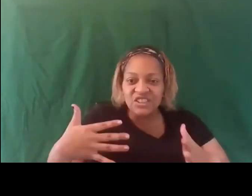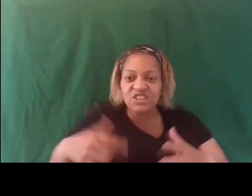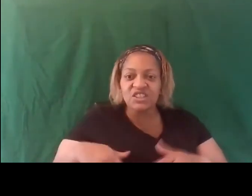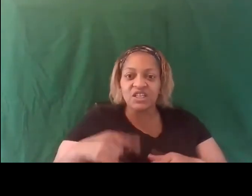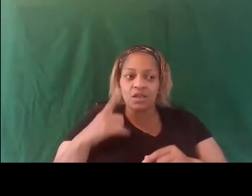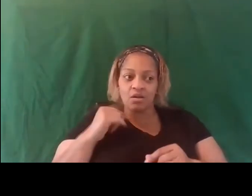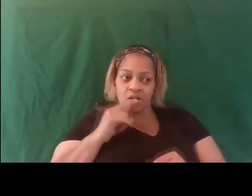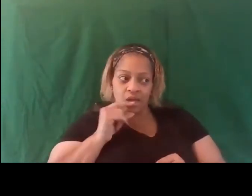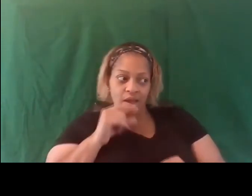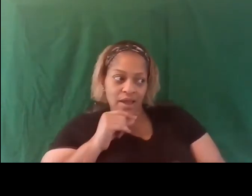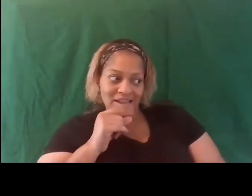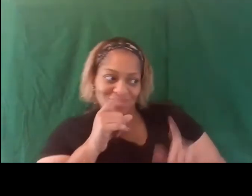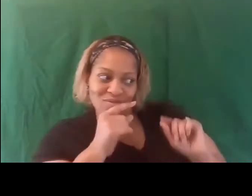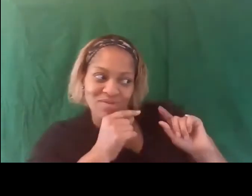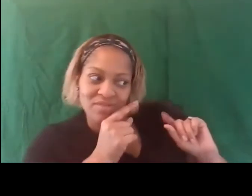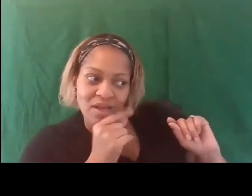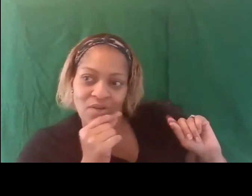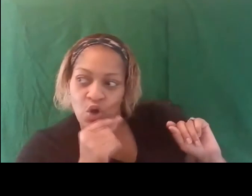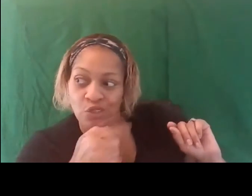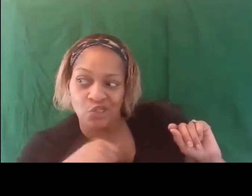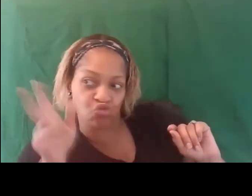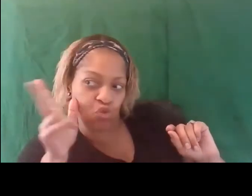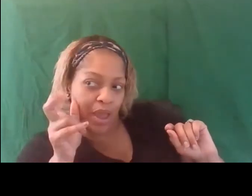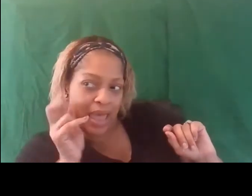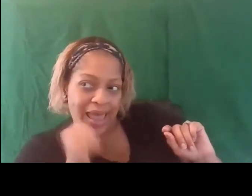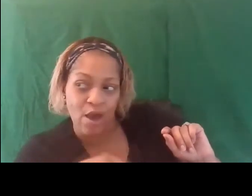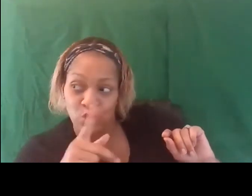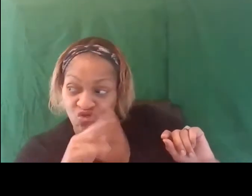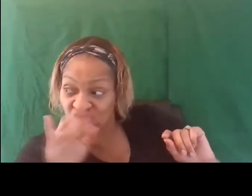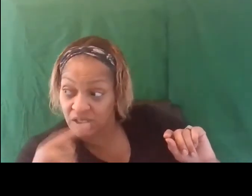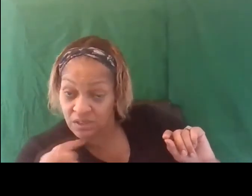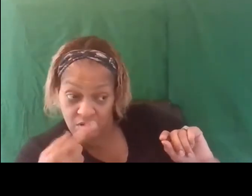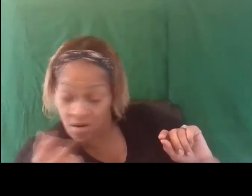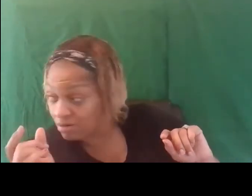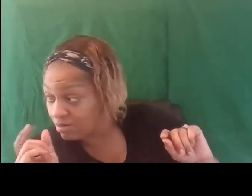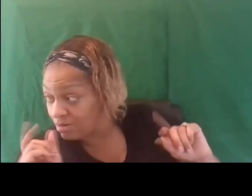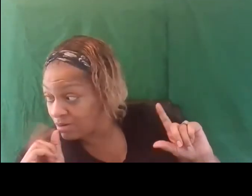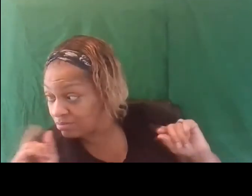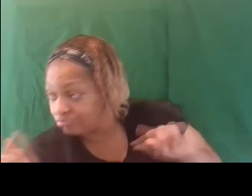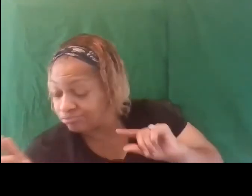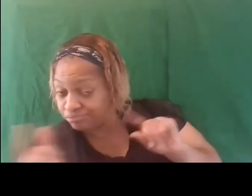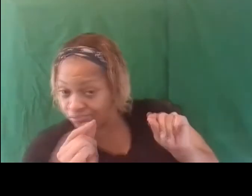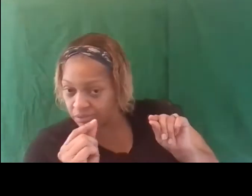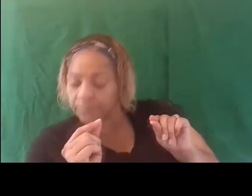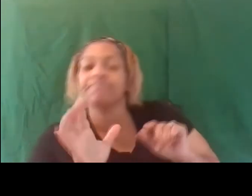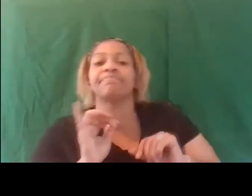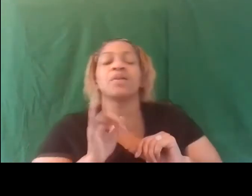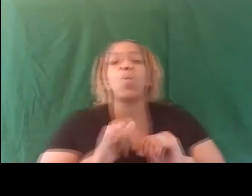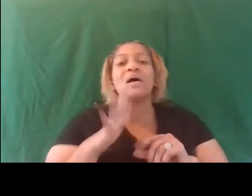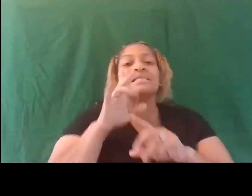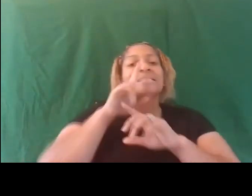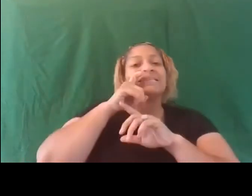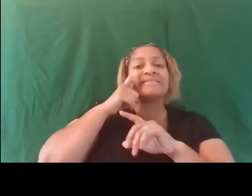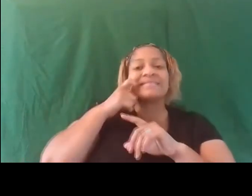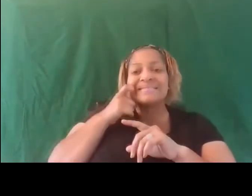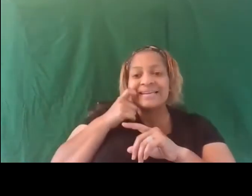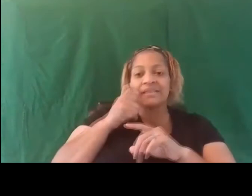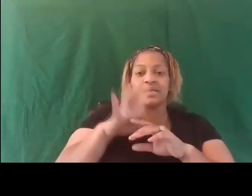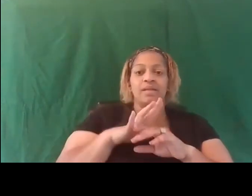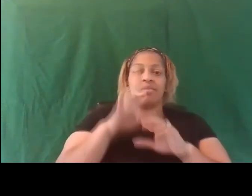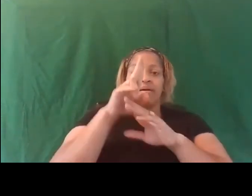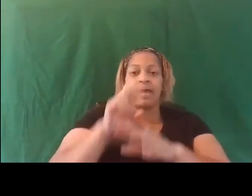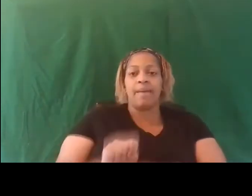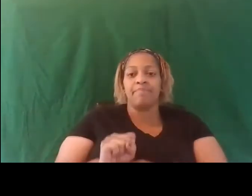y'all hear what Tracy did last Saturday? Like gossip. Whatever it is, what is the addictive habit? Simply sharing that with three